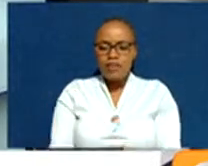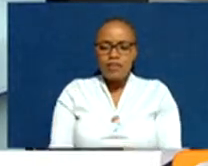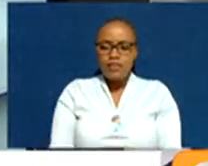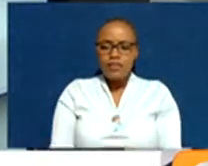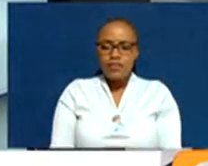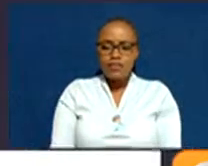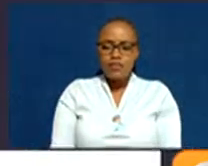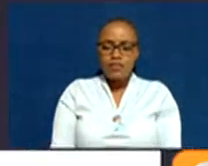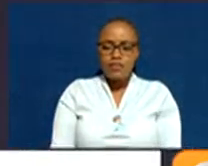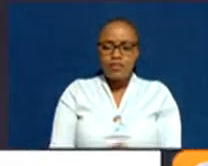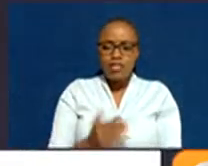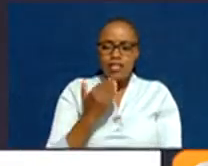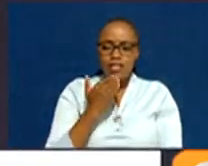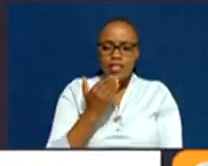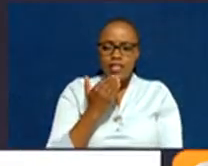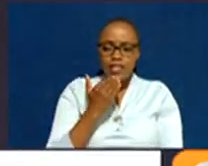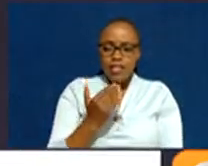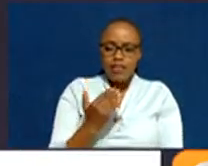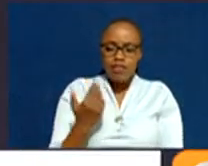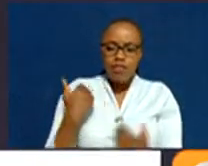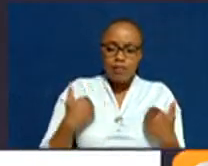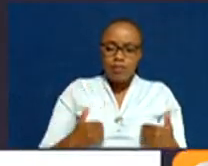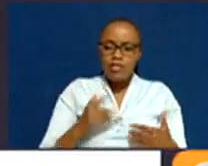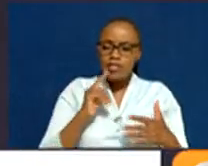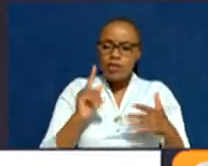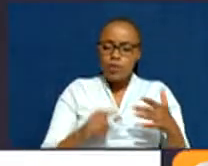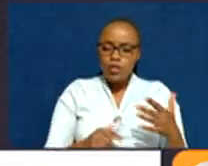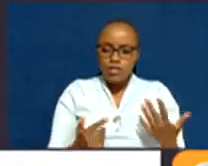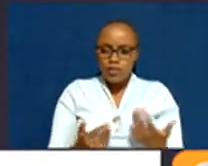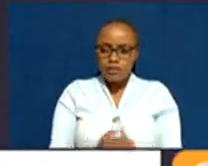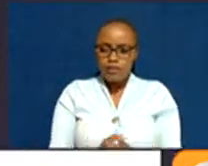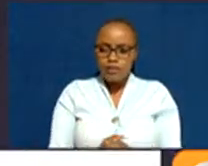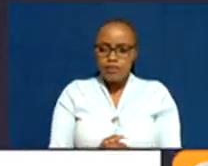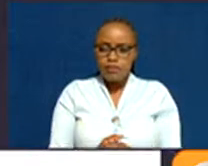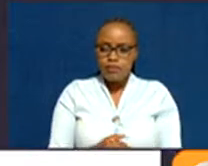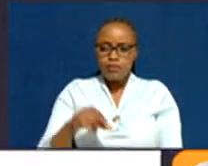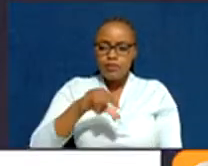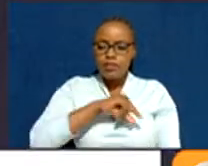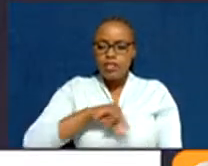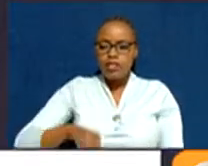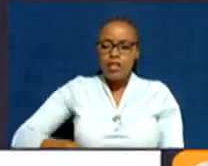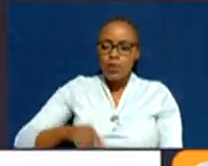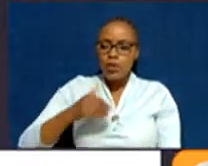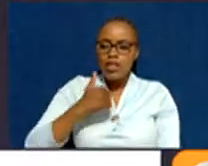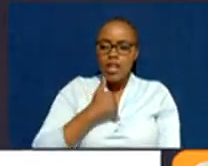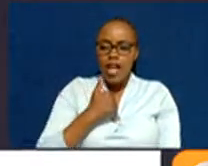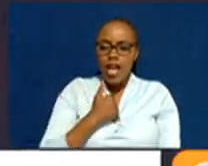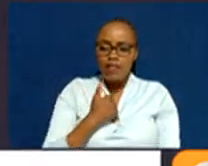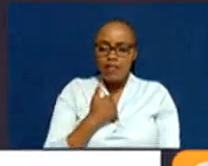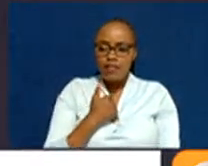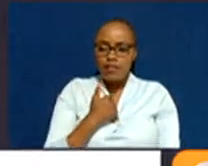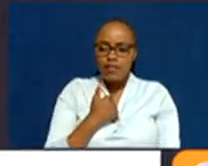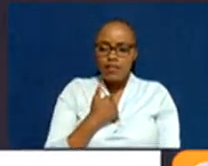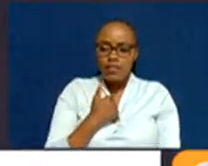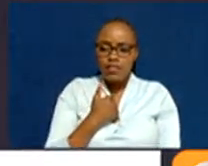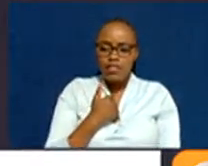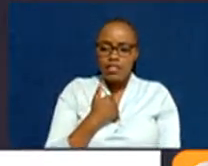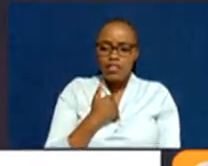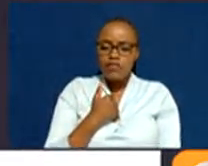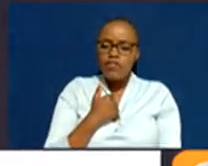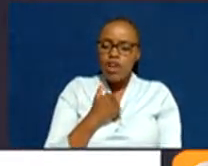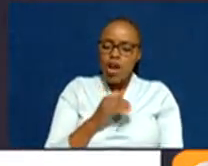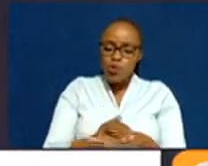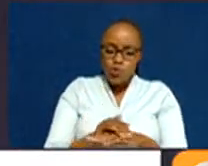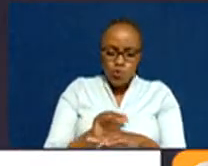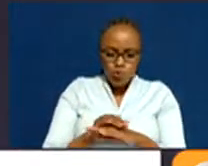you, Victoria. I would say that the Queen has, I would say, a mixed legacy in